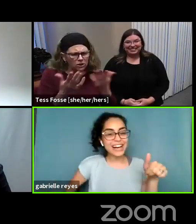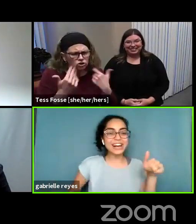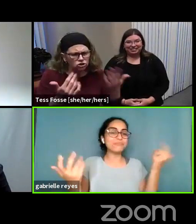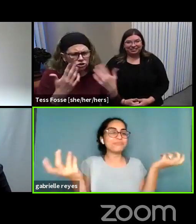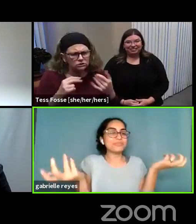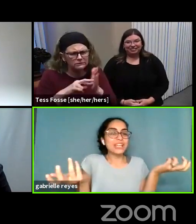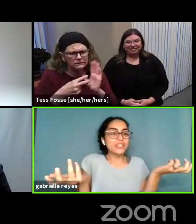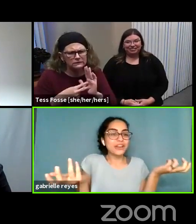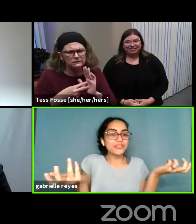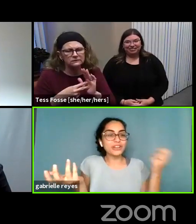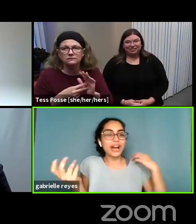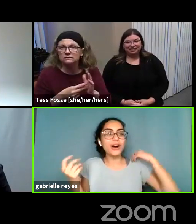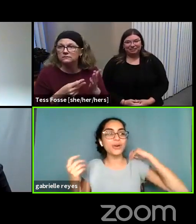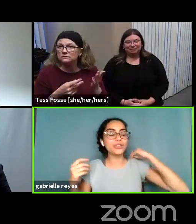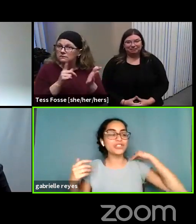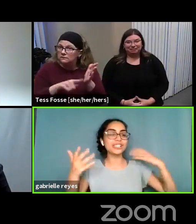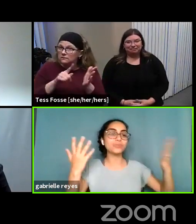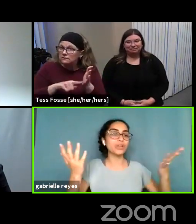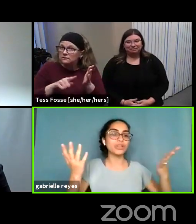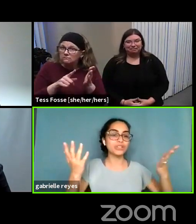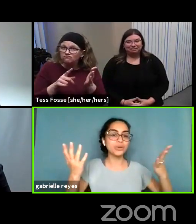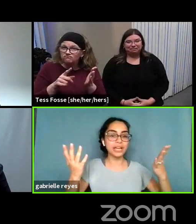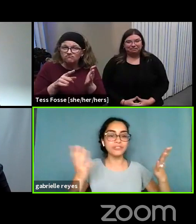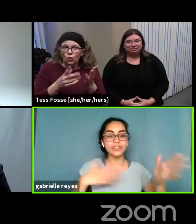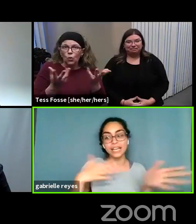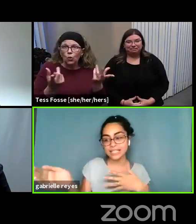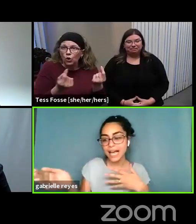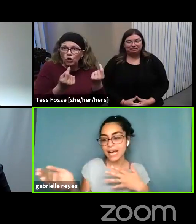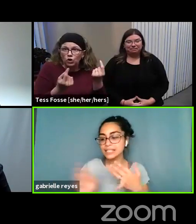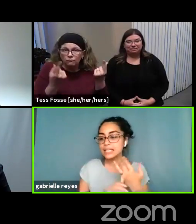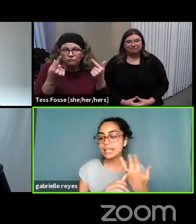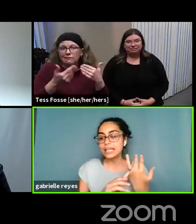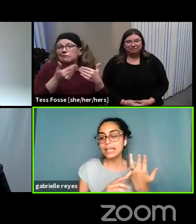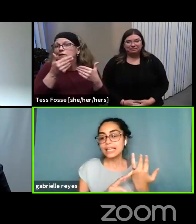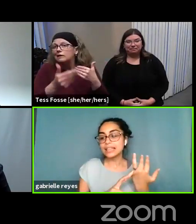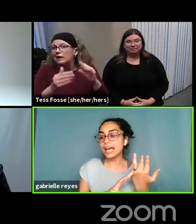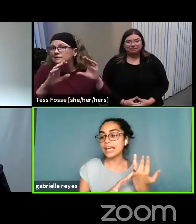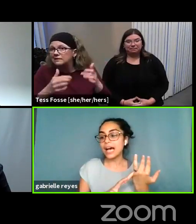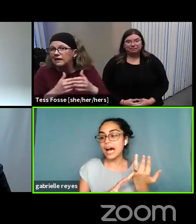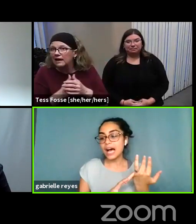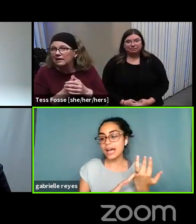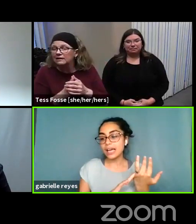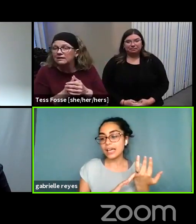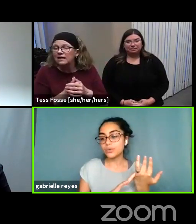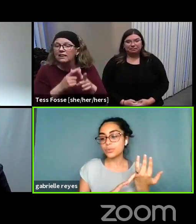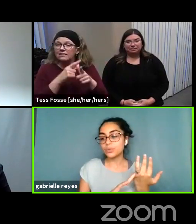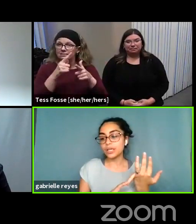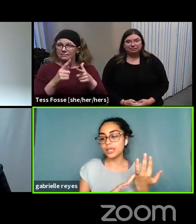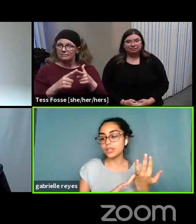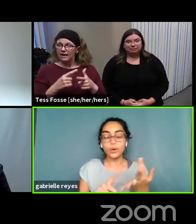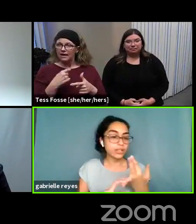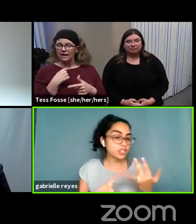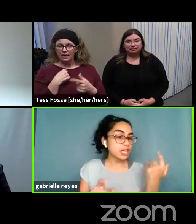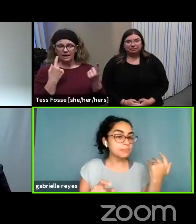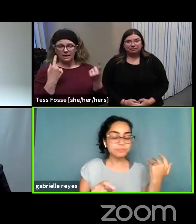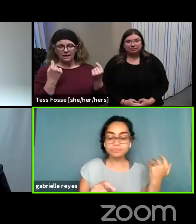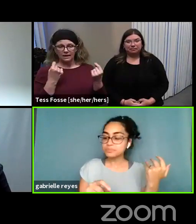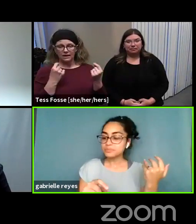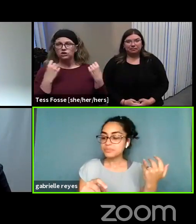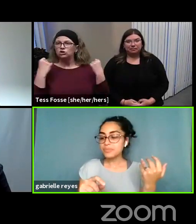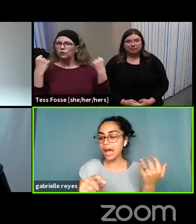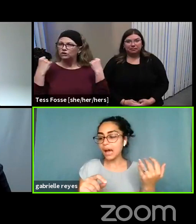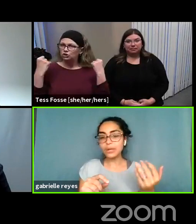And trying to figure out just what you're doing for the next class. Then I would go to the